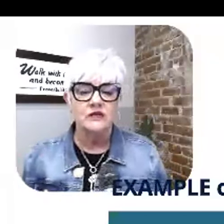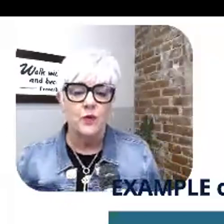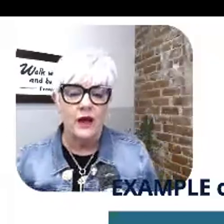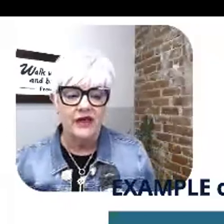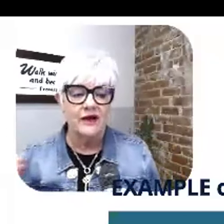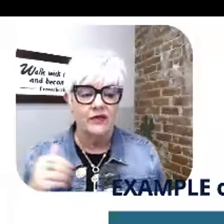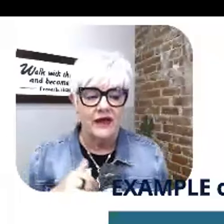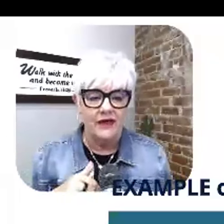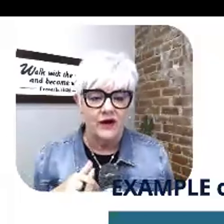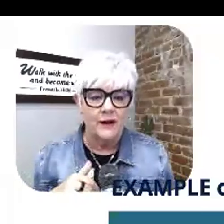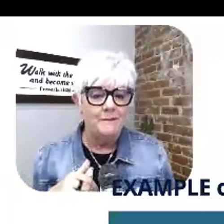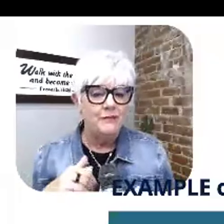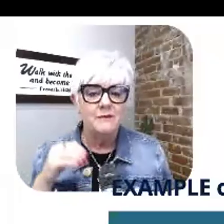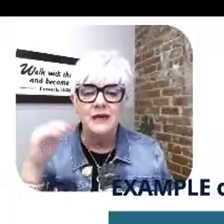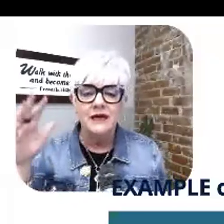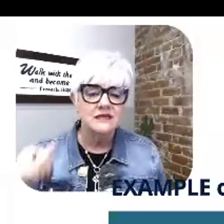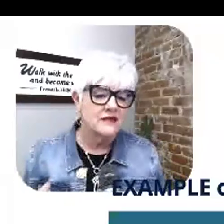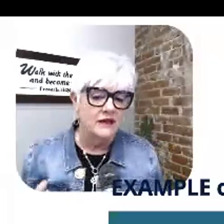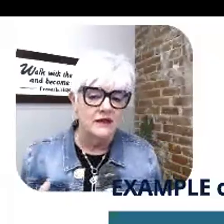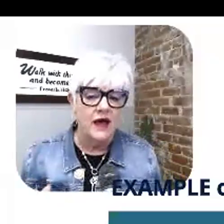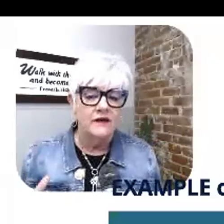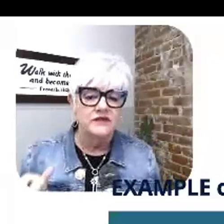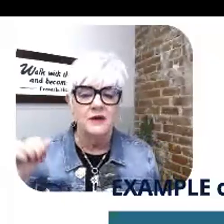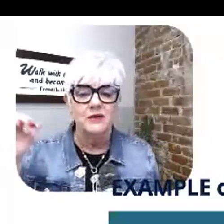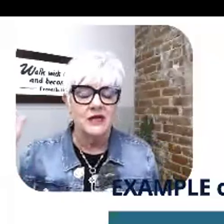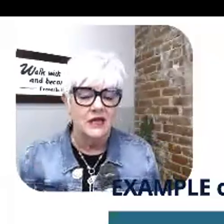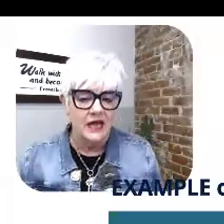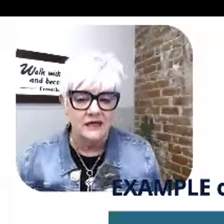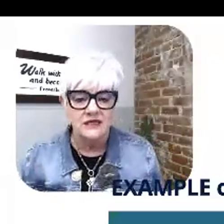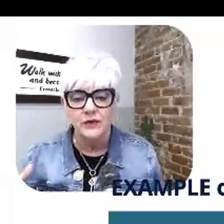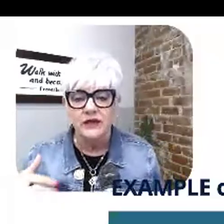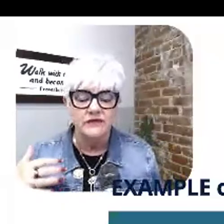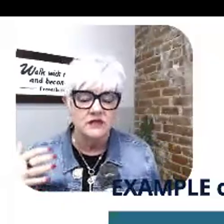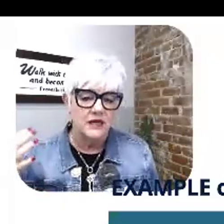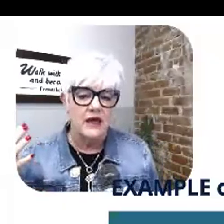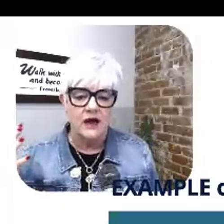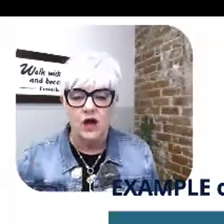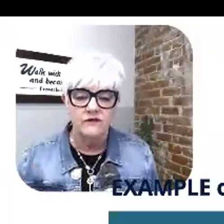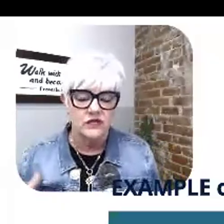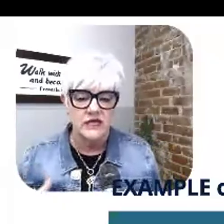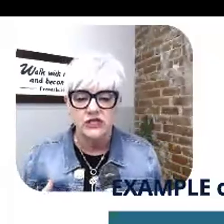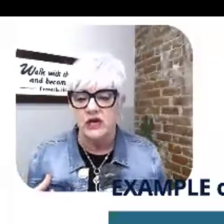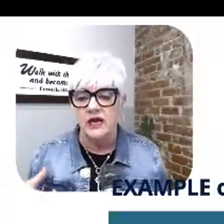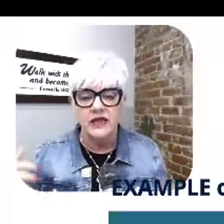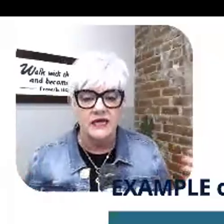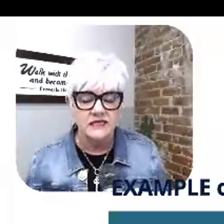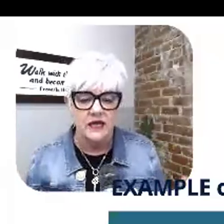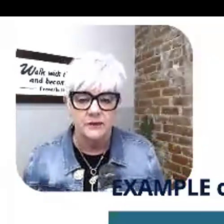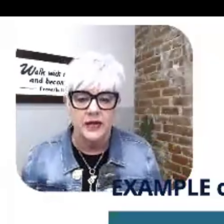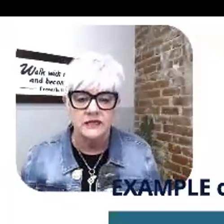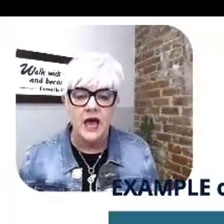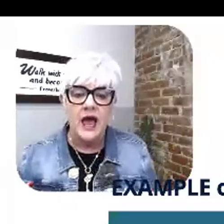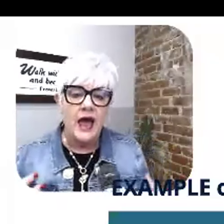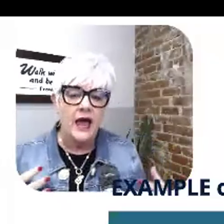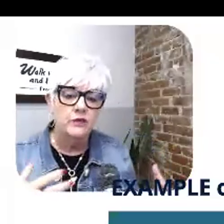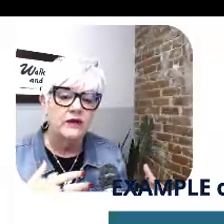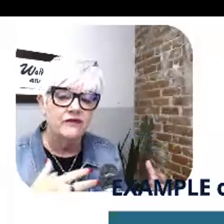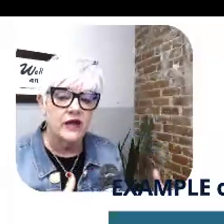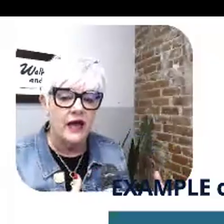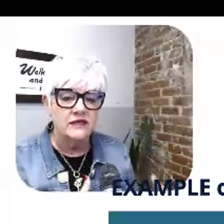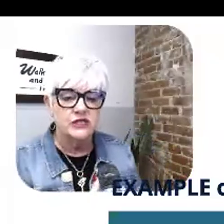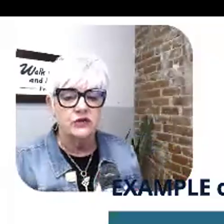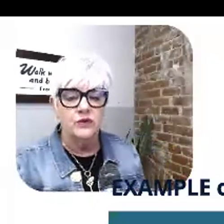towards one thing or the other. Many of us love to be with clients and we love to be in that conversation and in that selling place. And